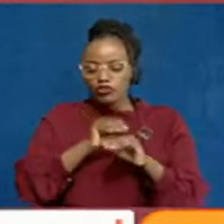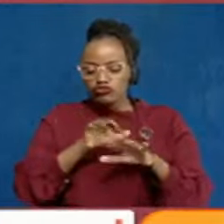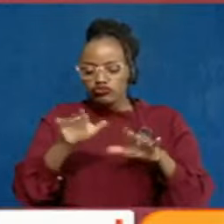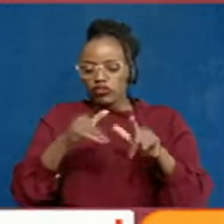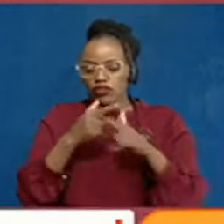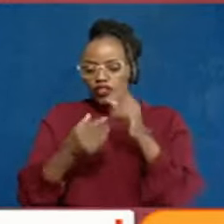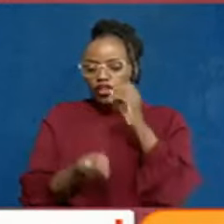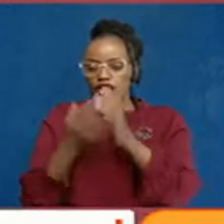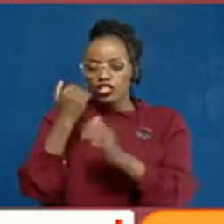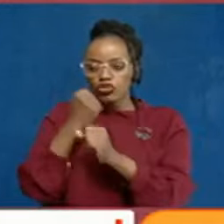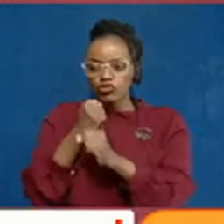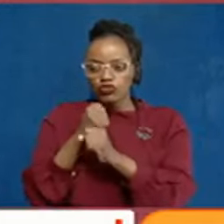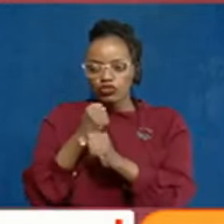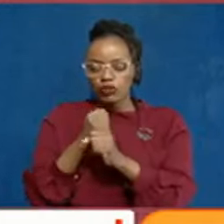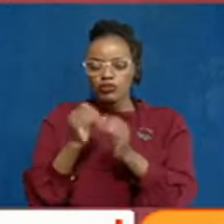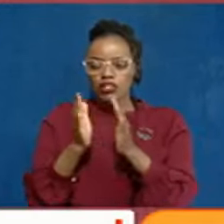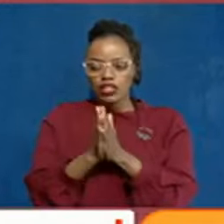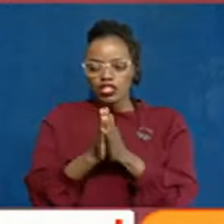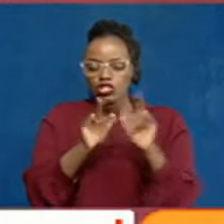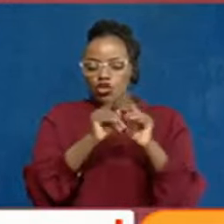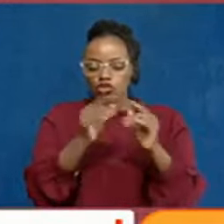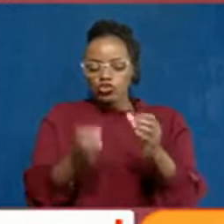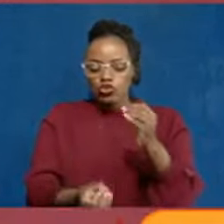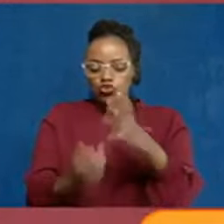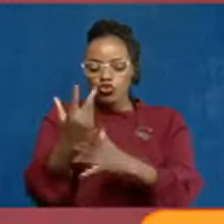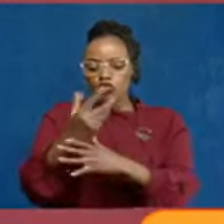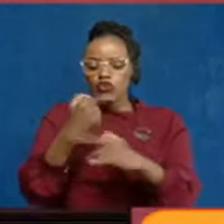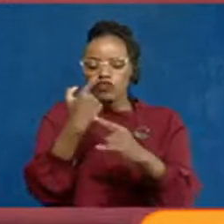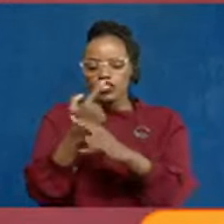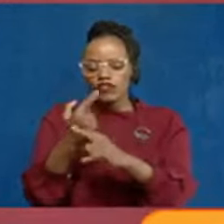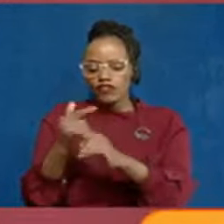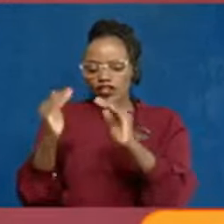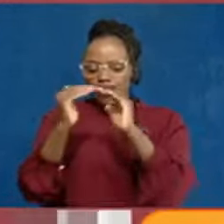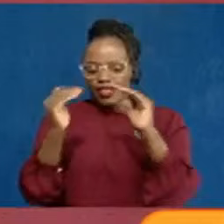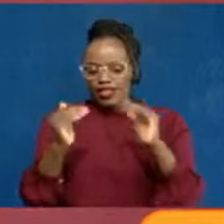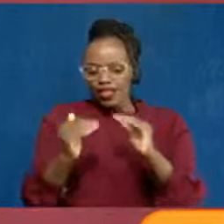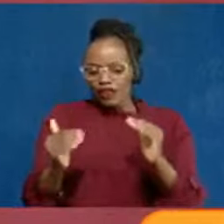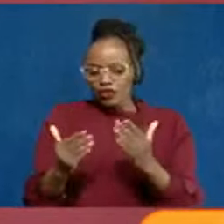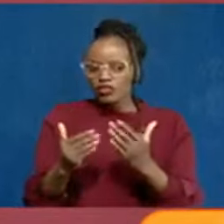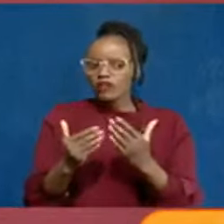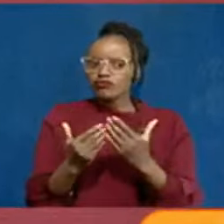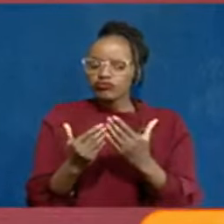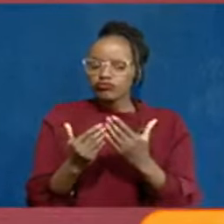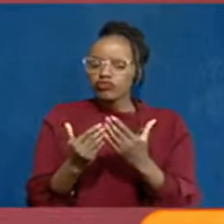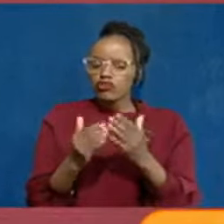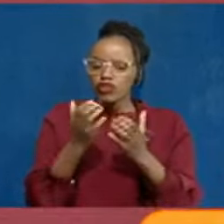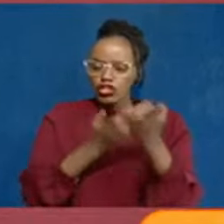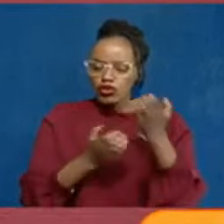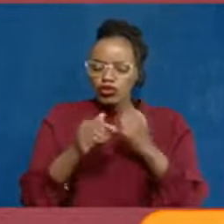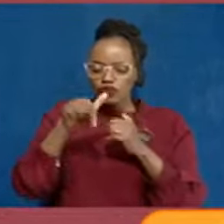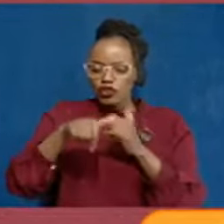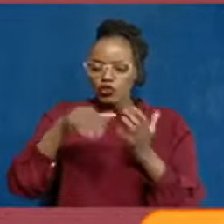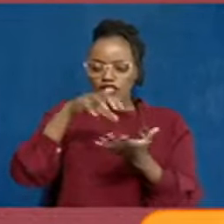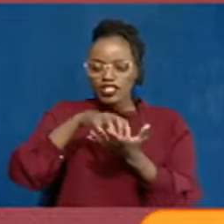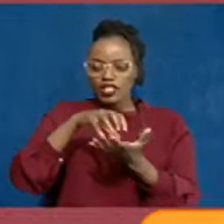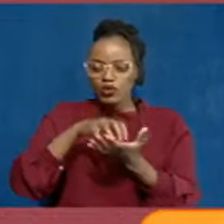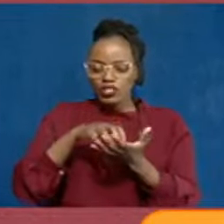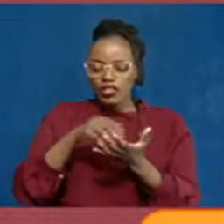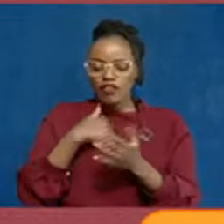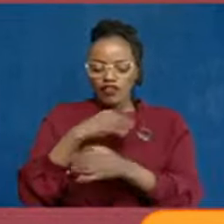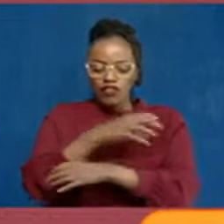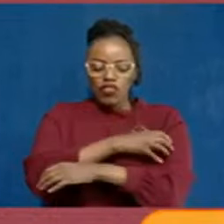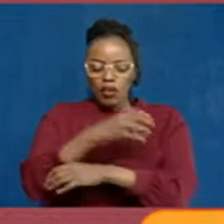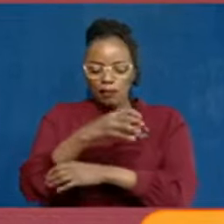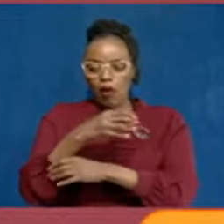of jobs, and the growth of industries. But perhaps more importantly, in today's context, they have the power